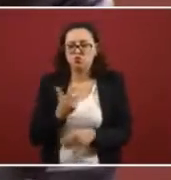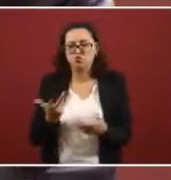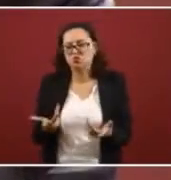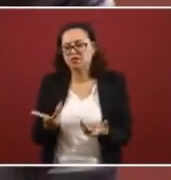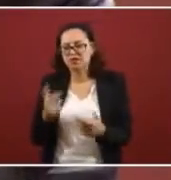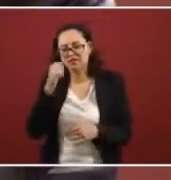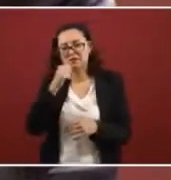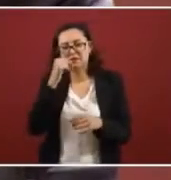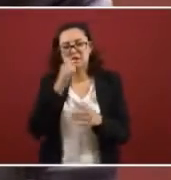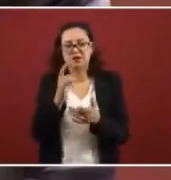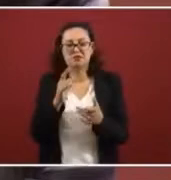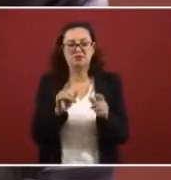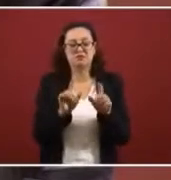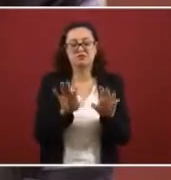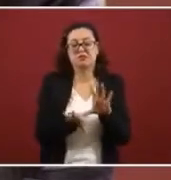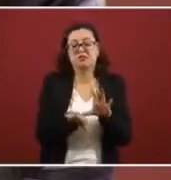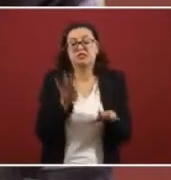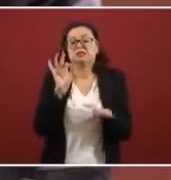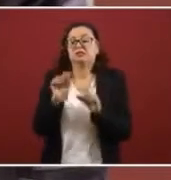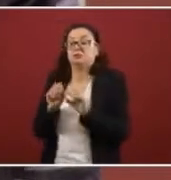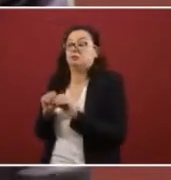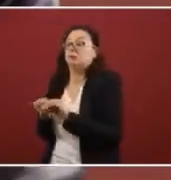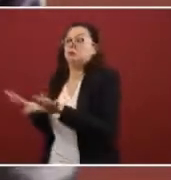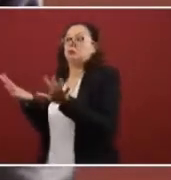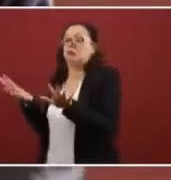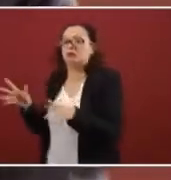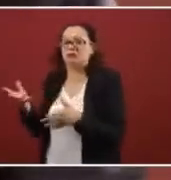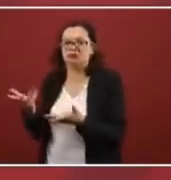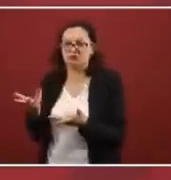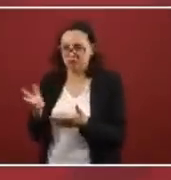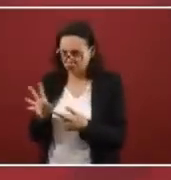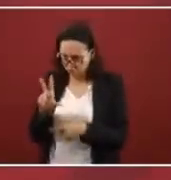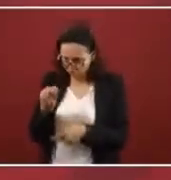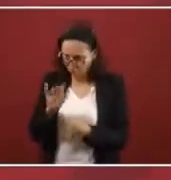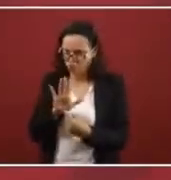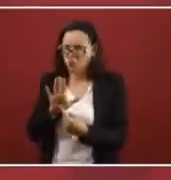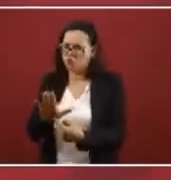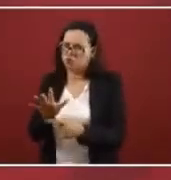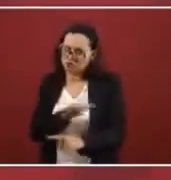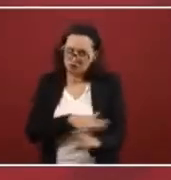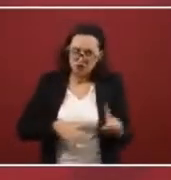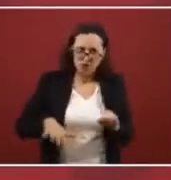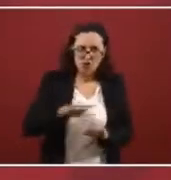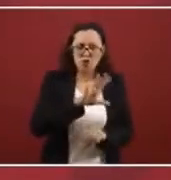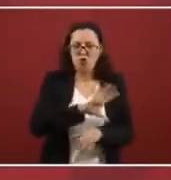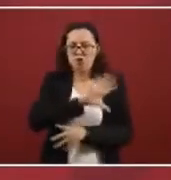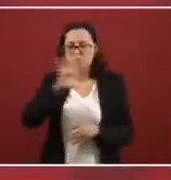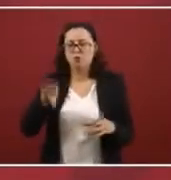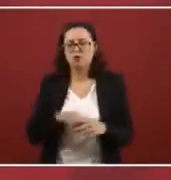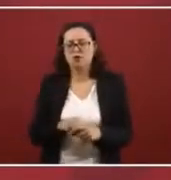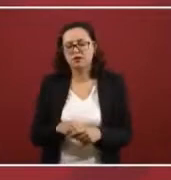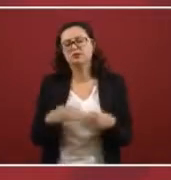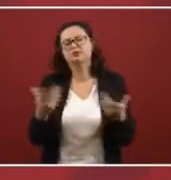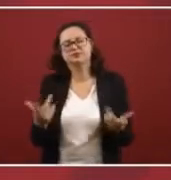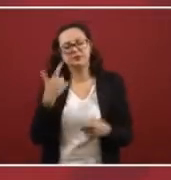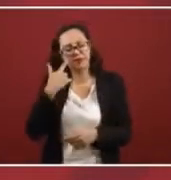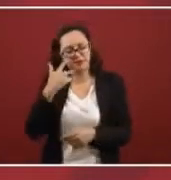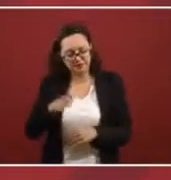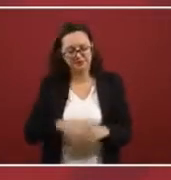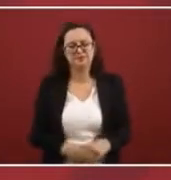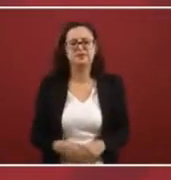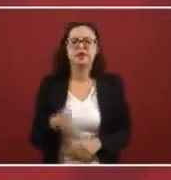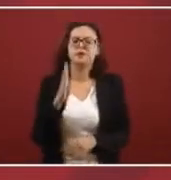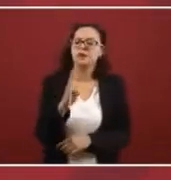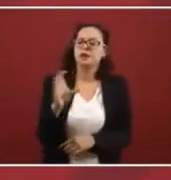contexto, out of, taken out of context. A ver, ¿cuántos so let's see how many diputados deputies local de Baja